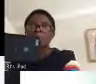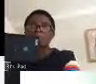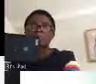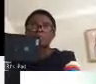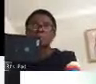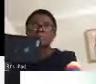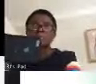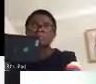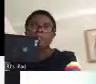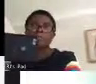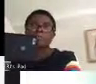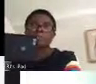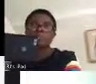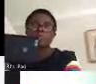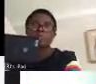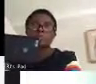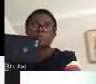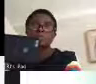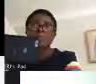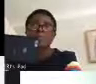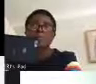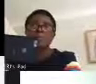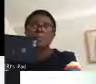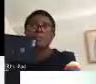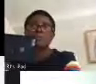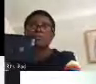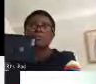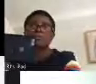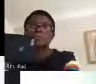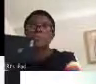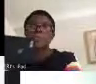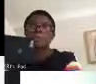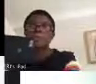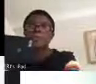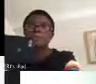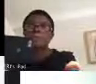Are we dropping or are we having a think?